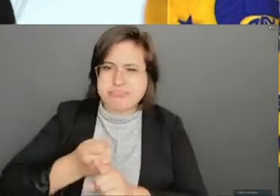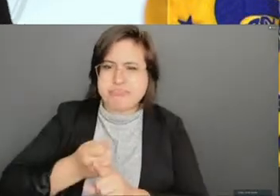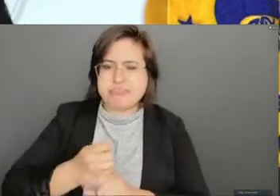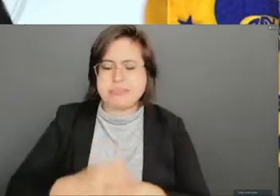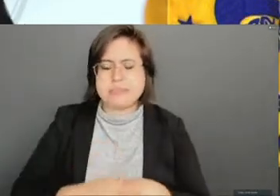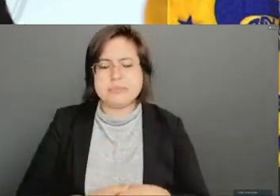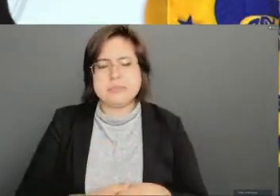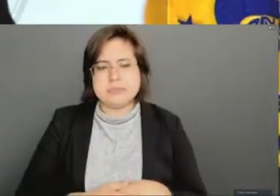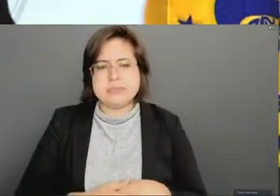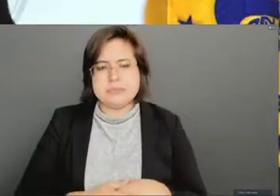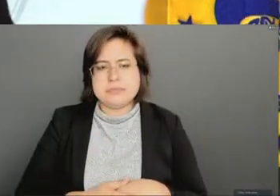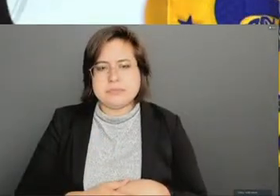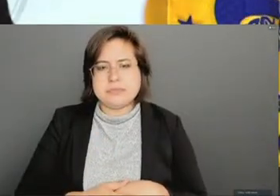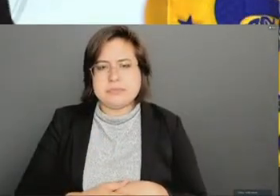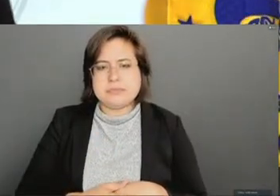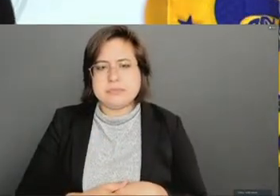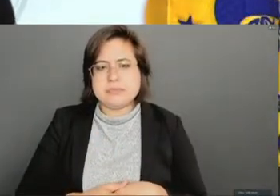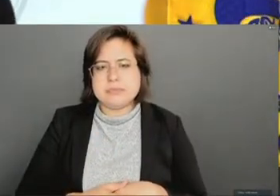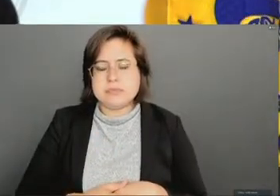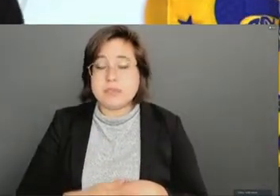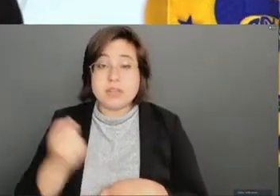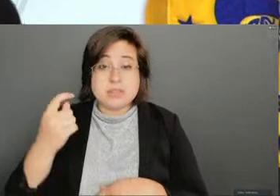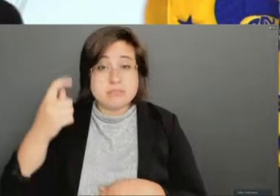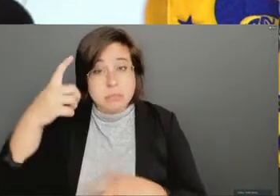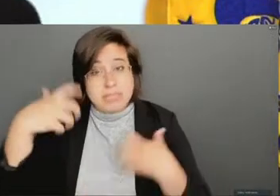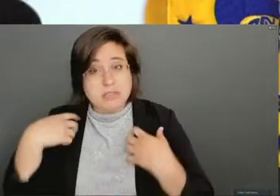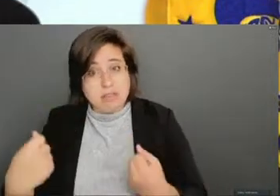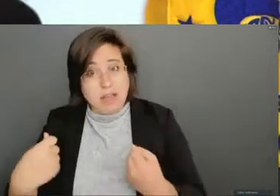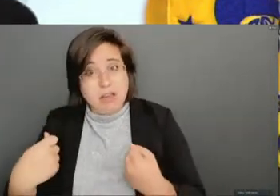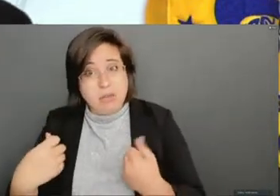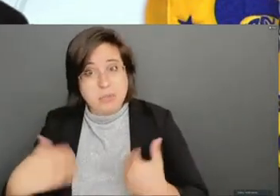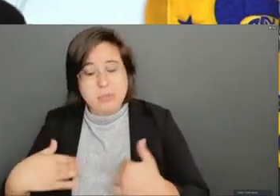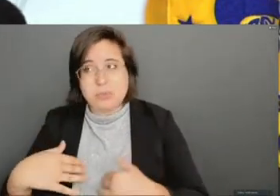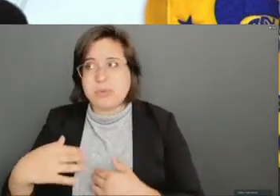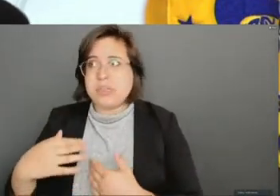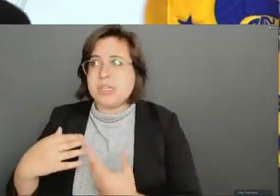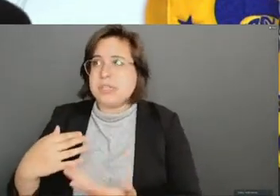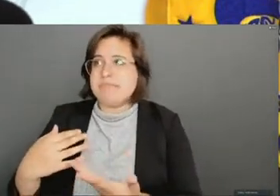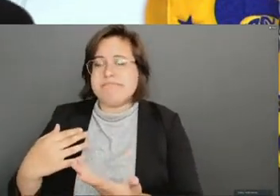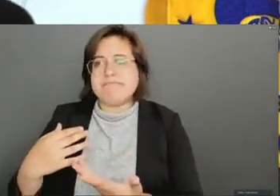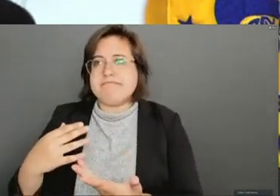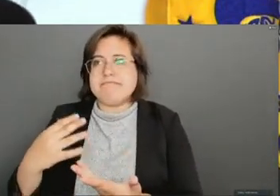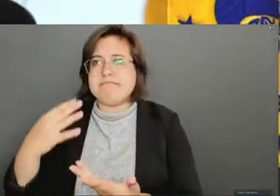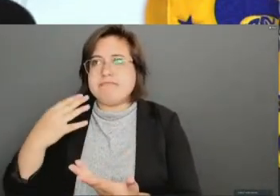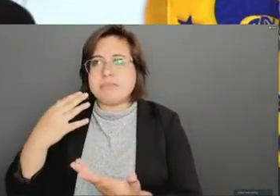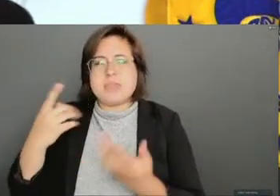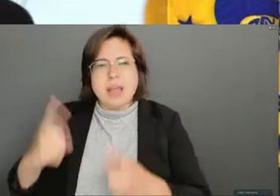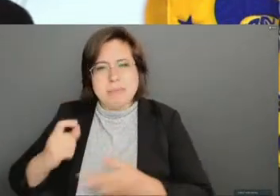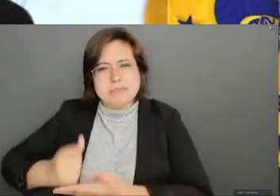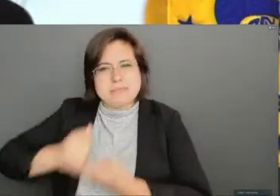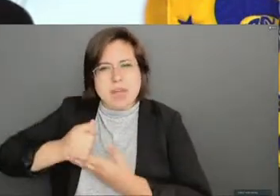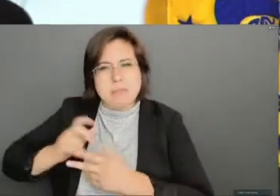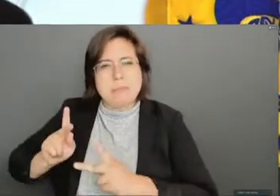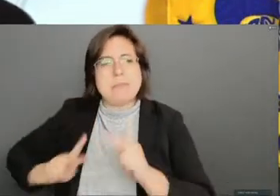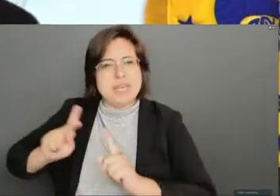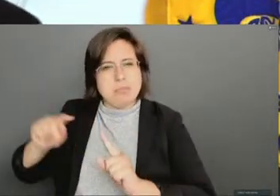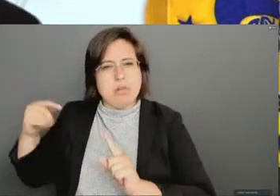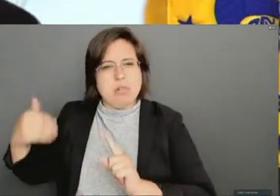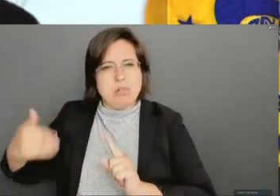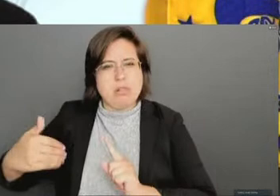mention what helped, which is what helped were people, along the way, people who reminded me in those moments that I actually